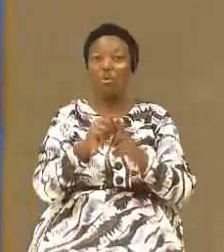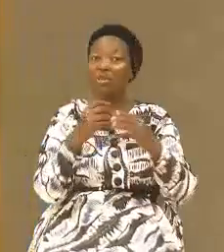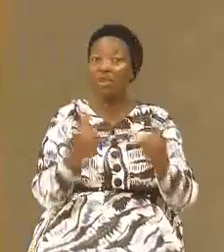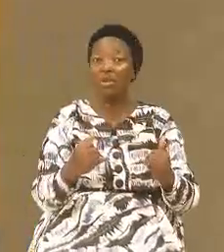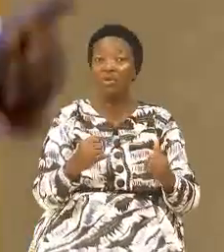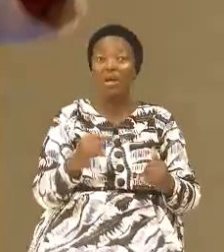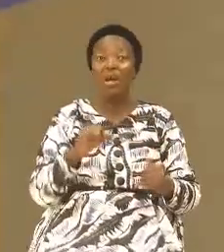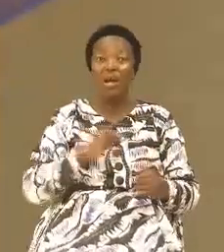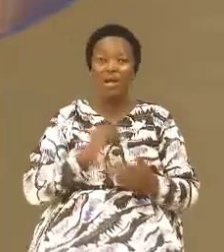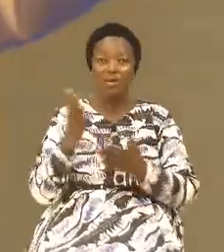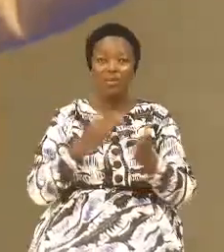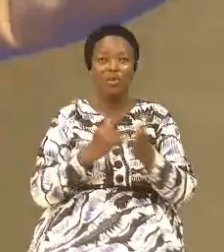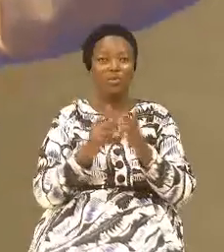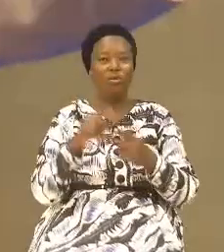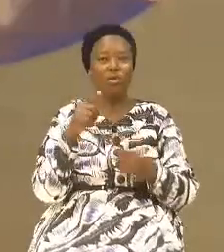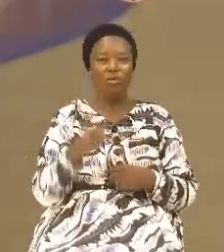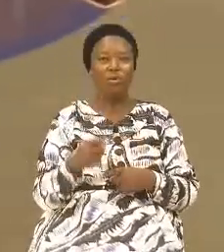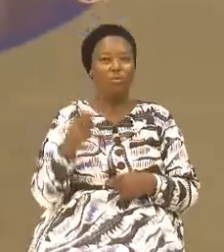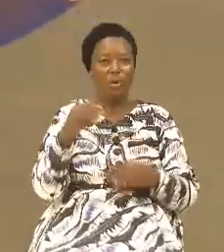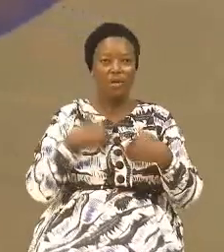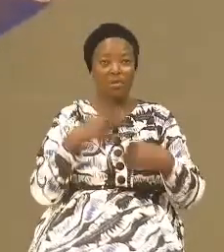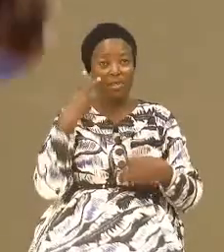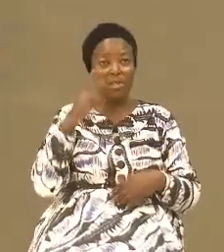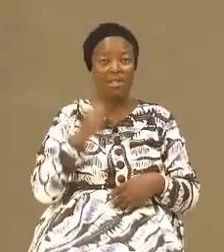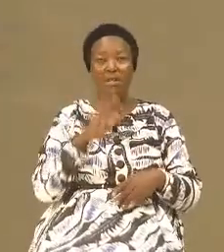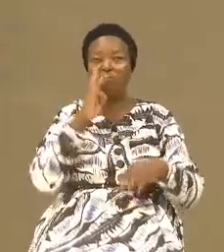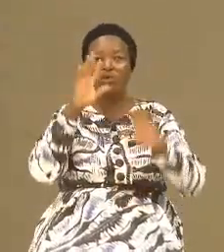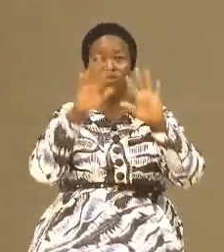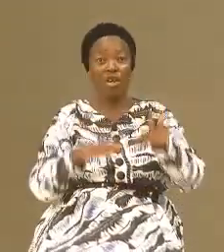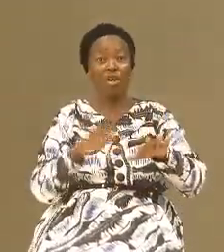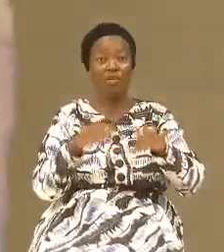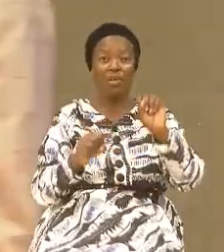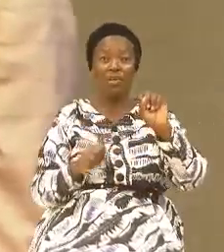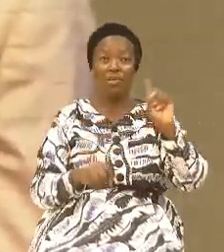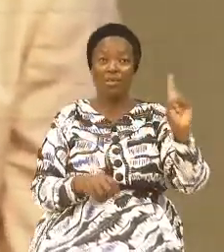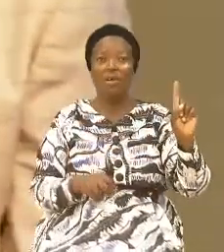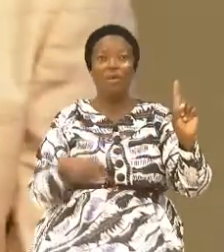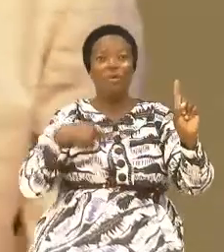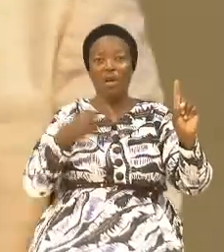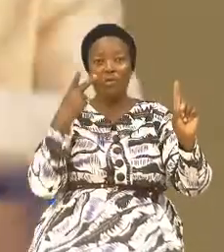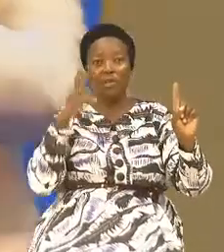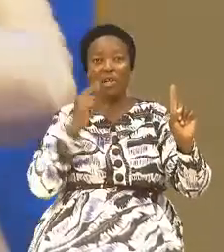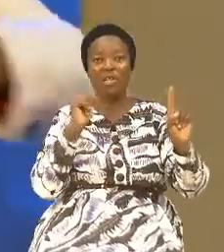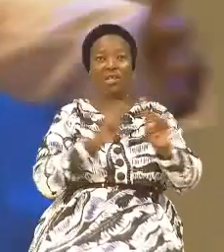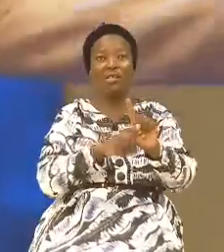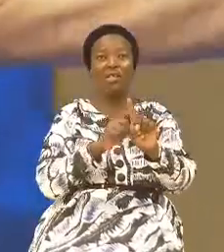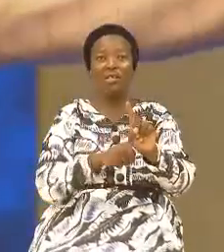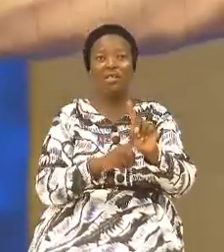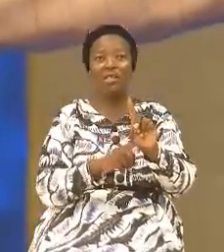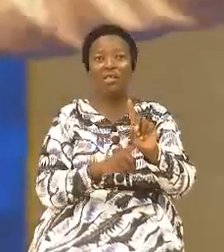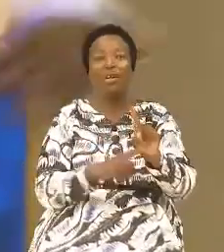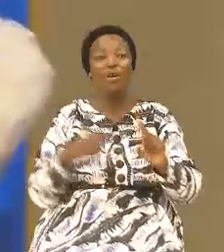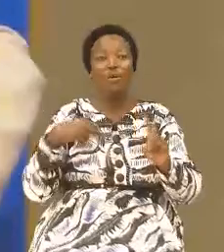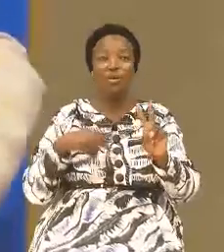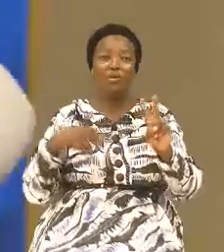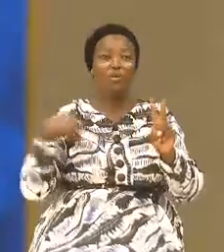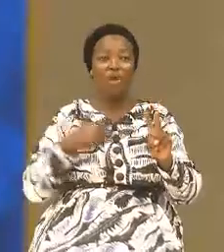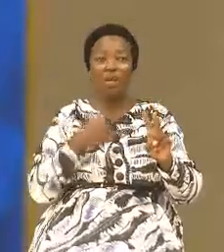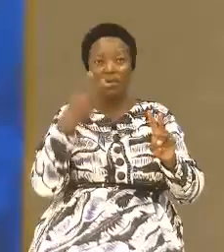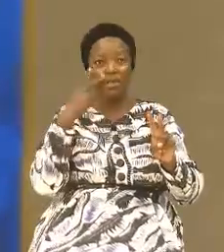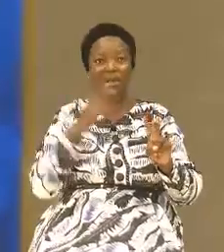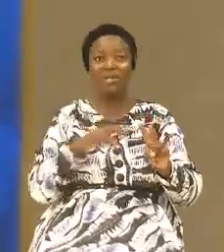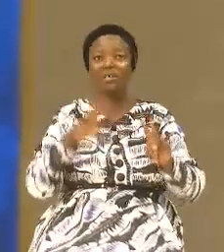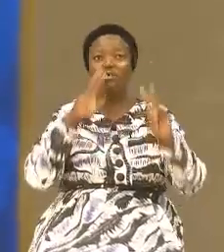you. We're saying the shower. We're saying the season. We're saying the showers,